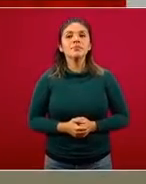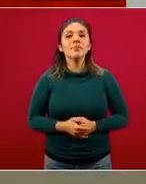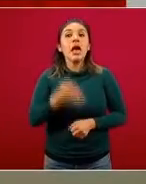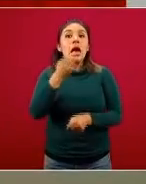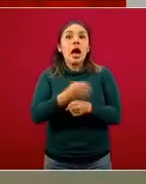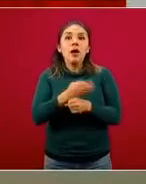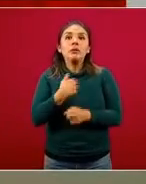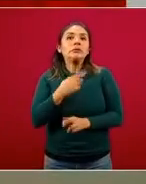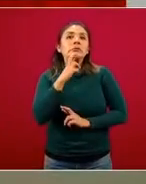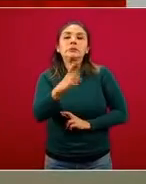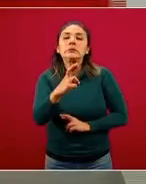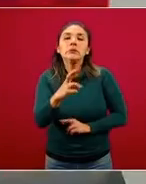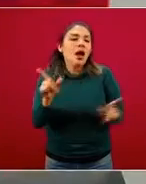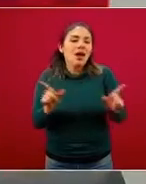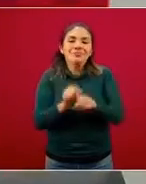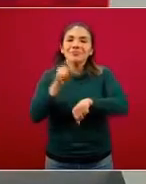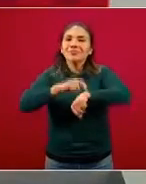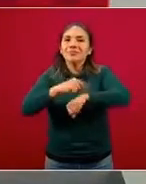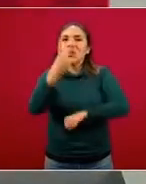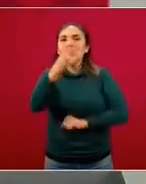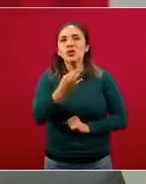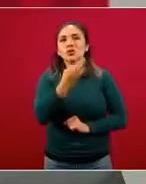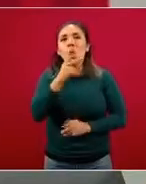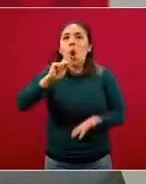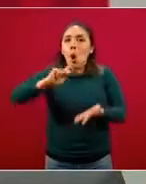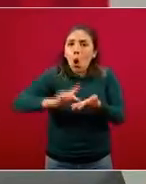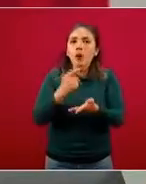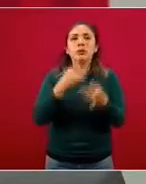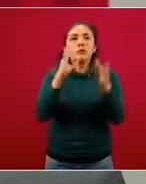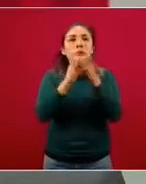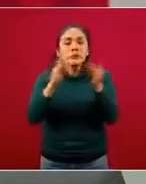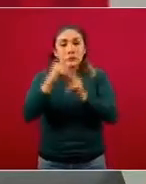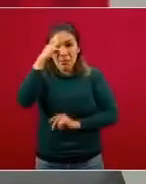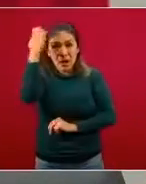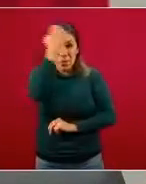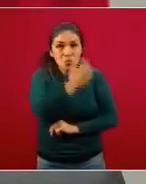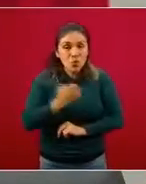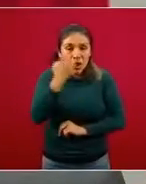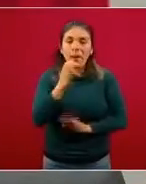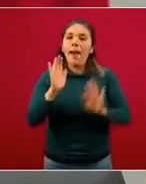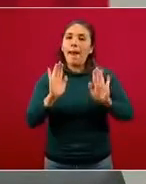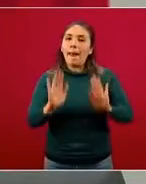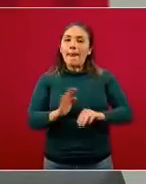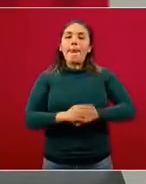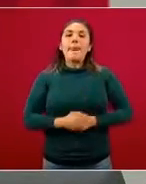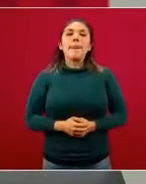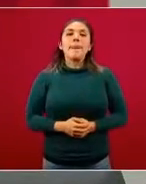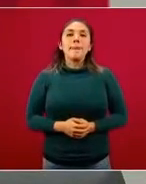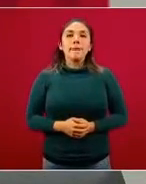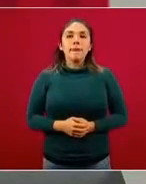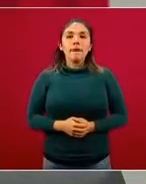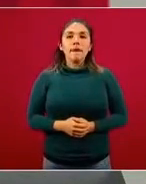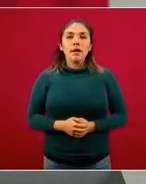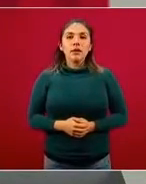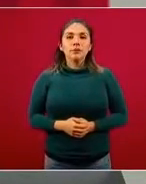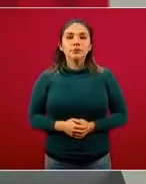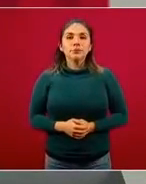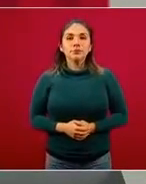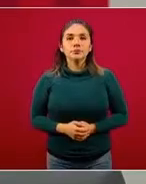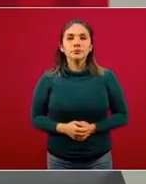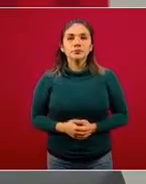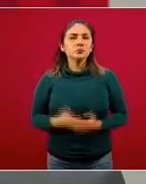you. We don't really have too much time. We only have 2 minutes, but let me again explain to you about